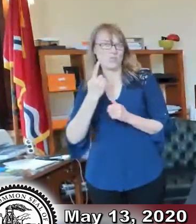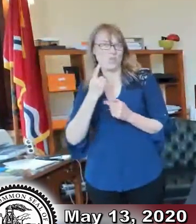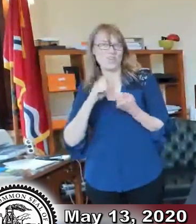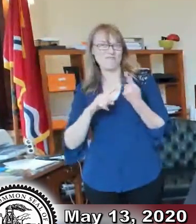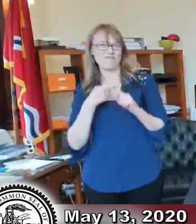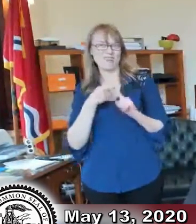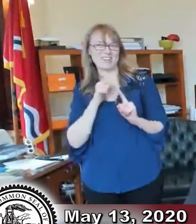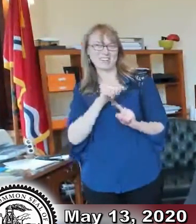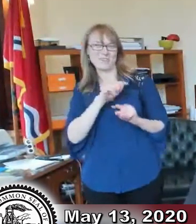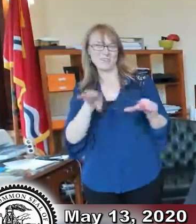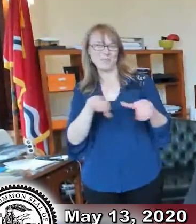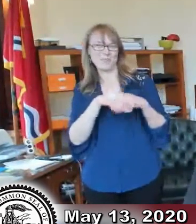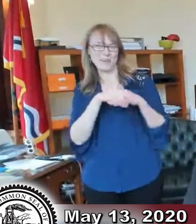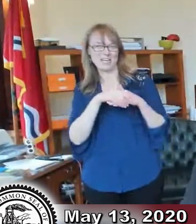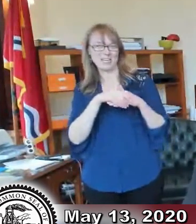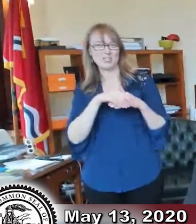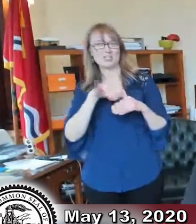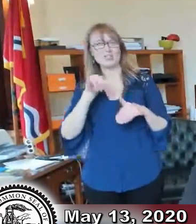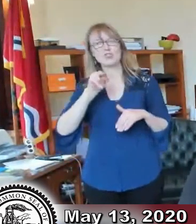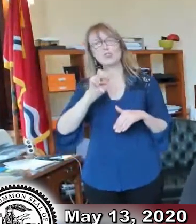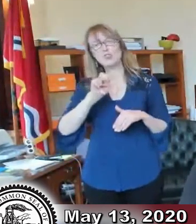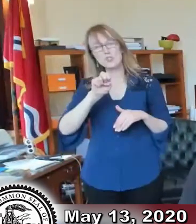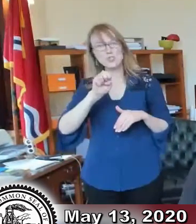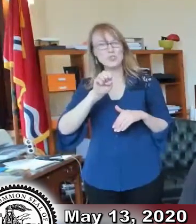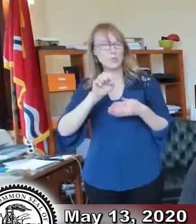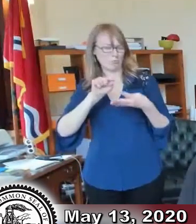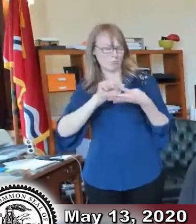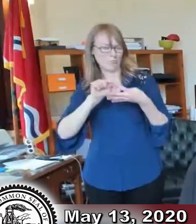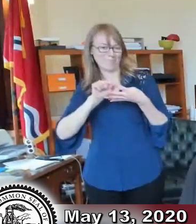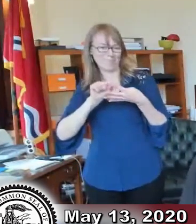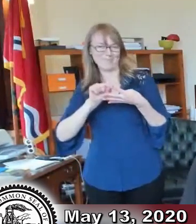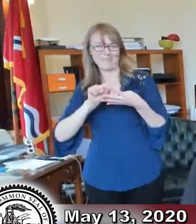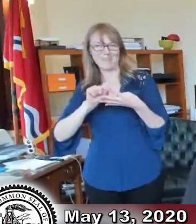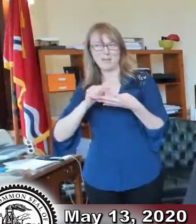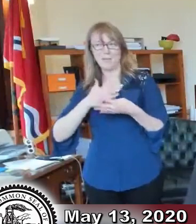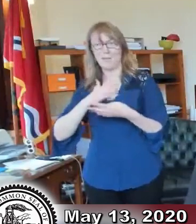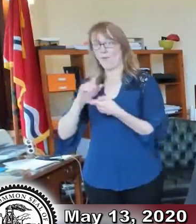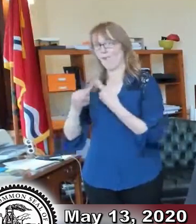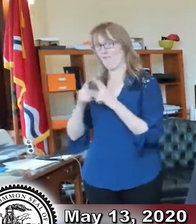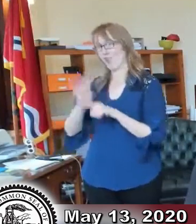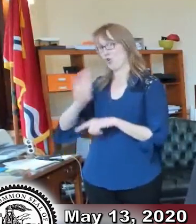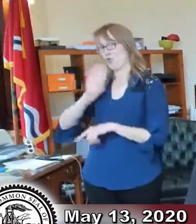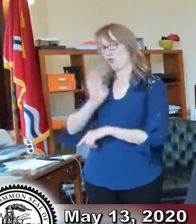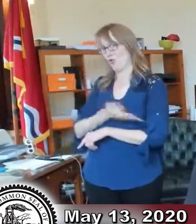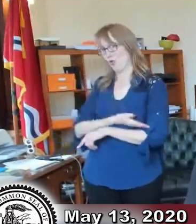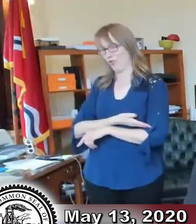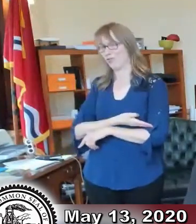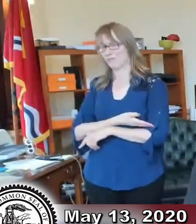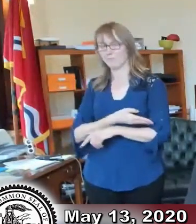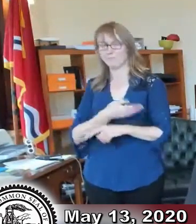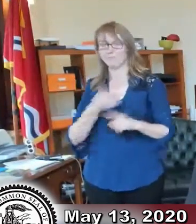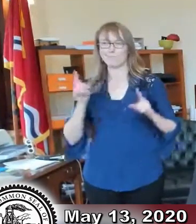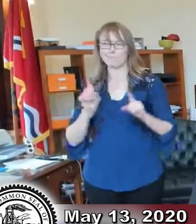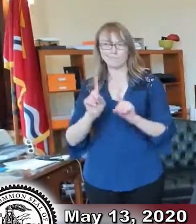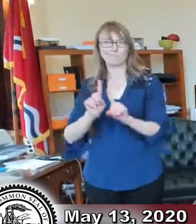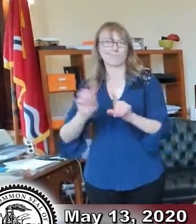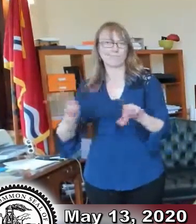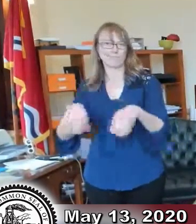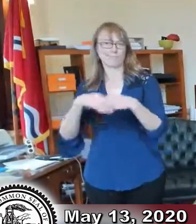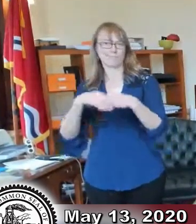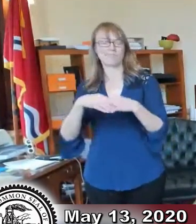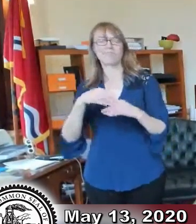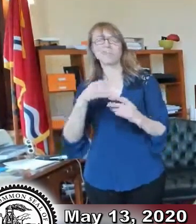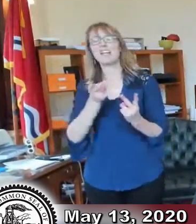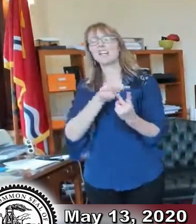early June. This is a daughter of a friend of mine, and they have decided to go ahead with